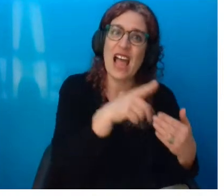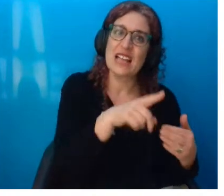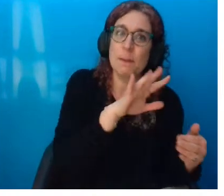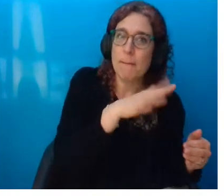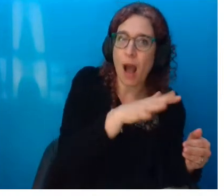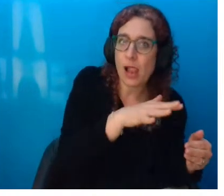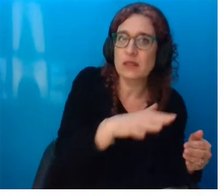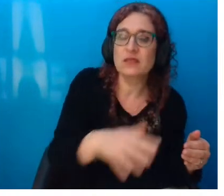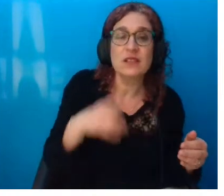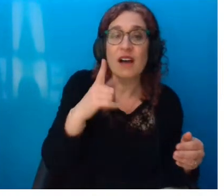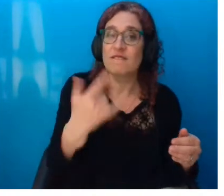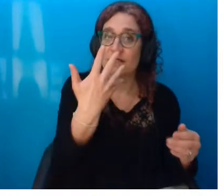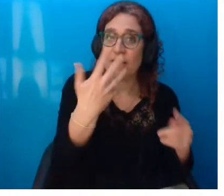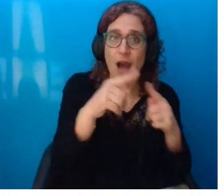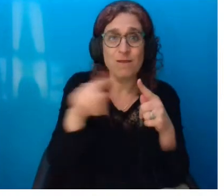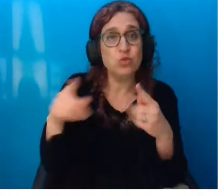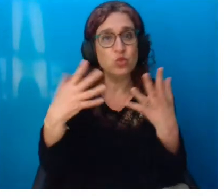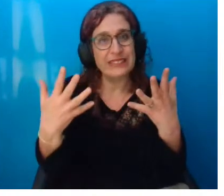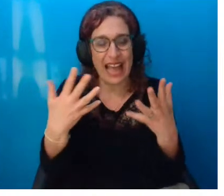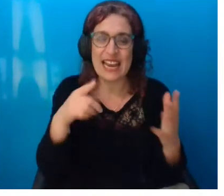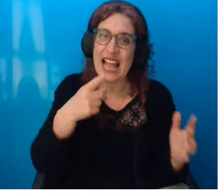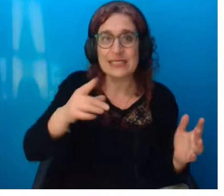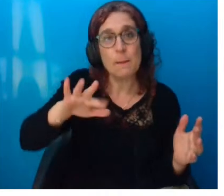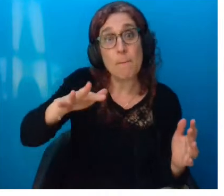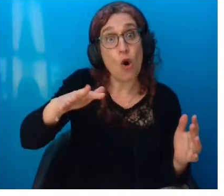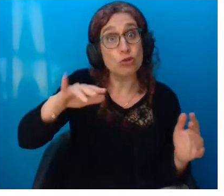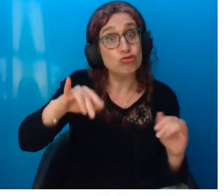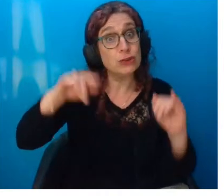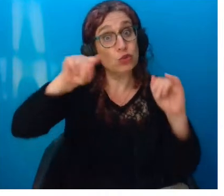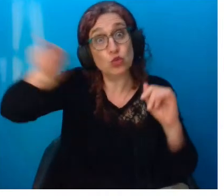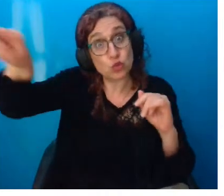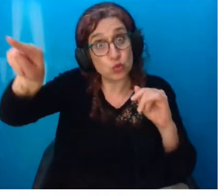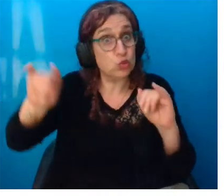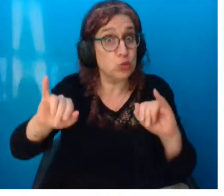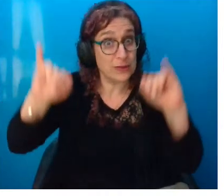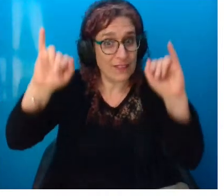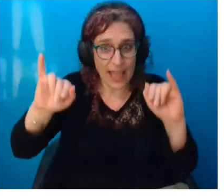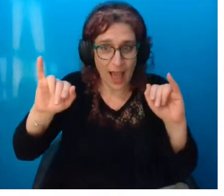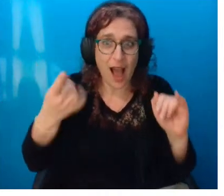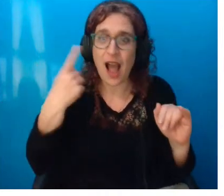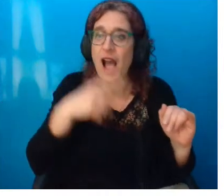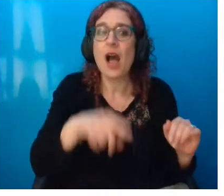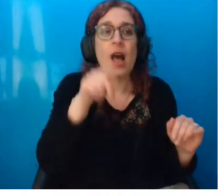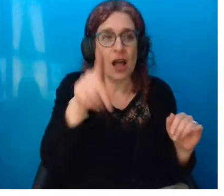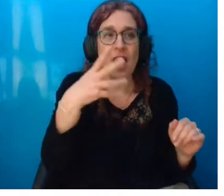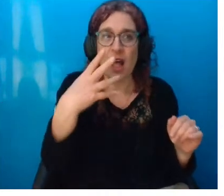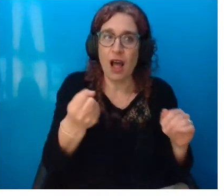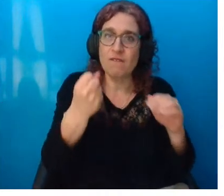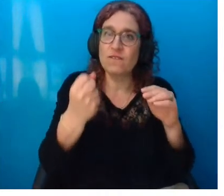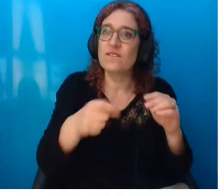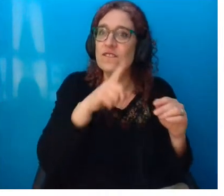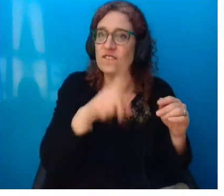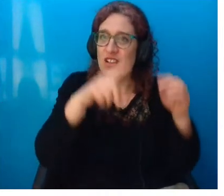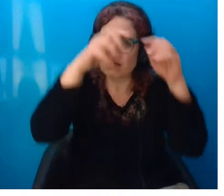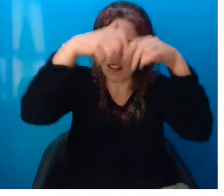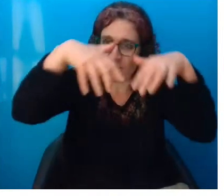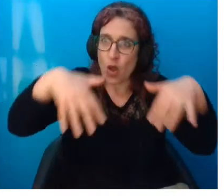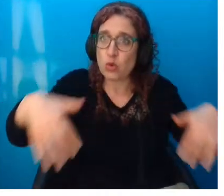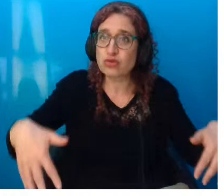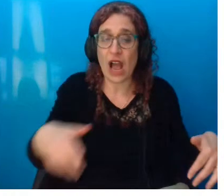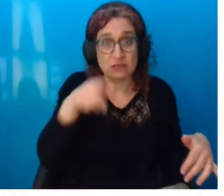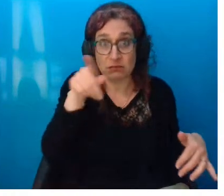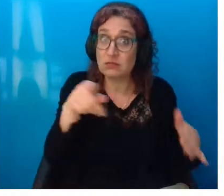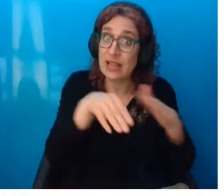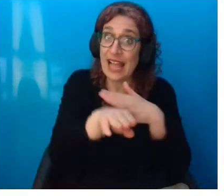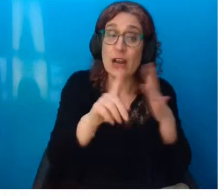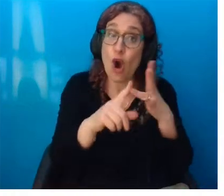severe. And you can these flow charts can be found in guidelines in practice in I think it was the October issue last